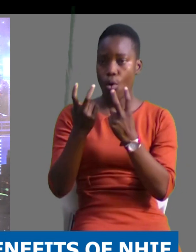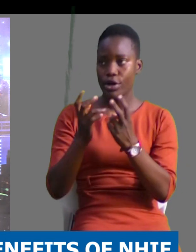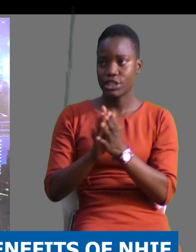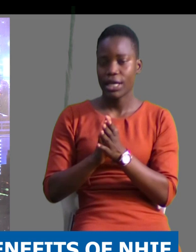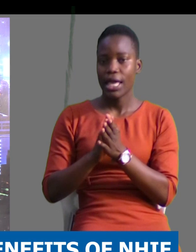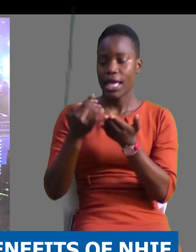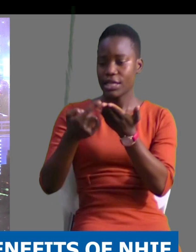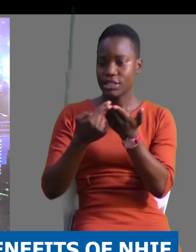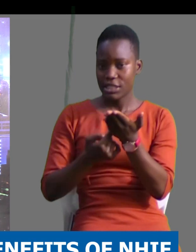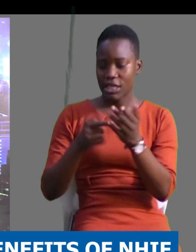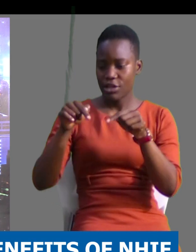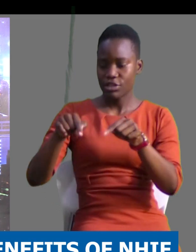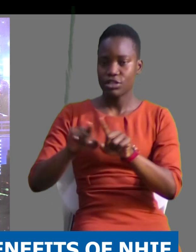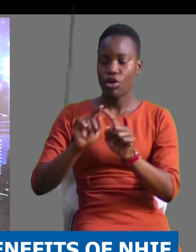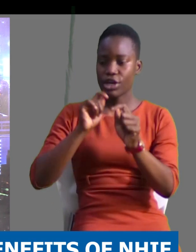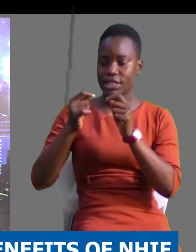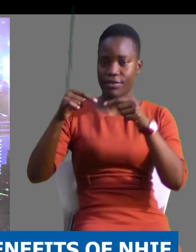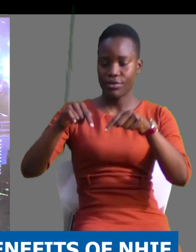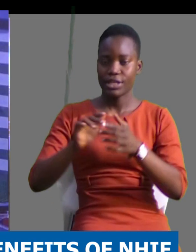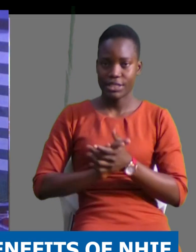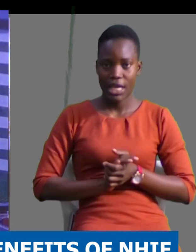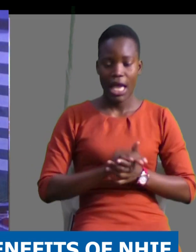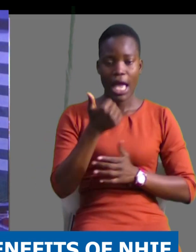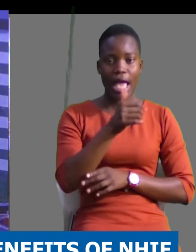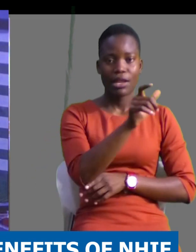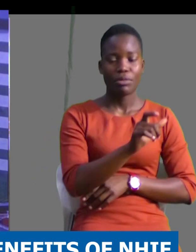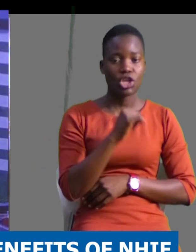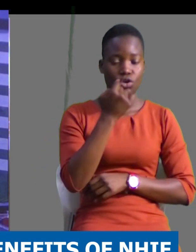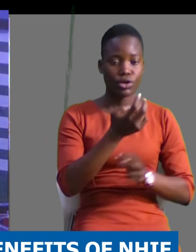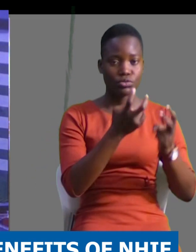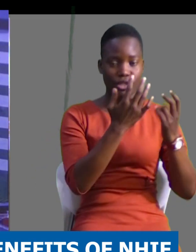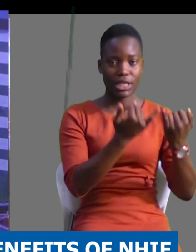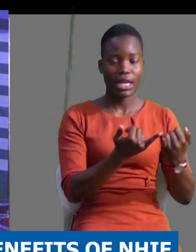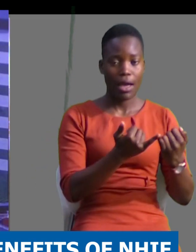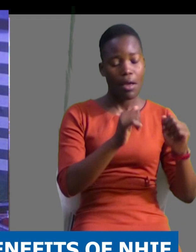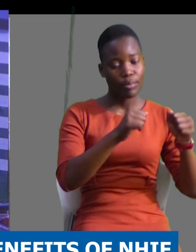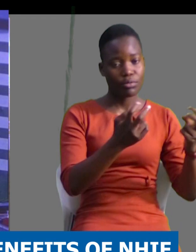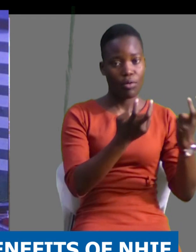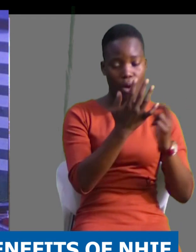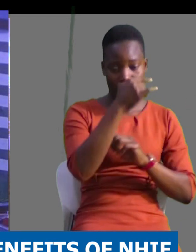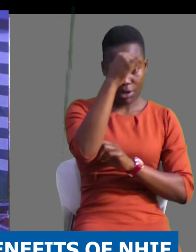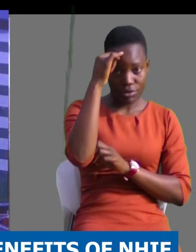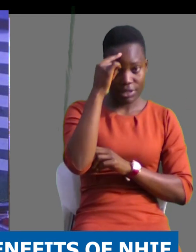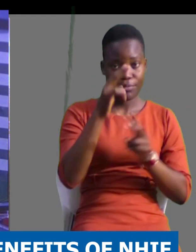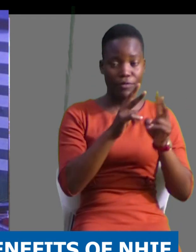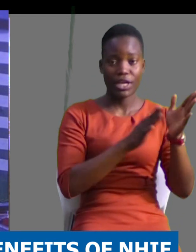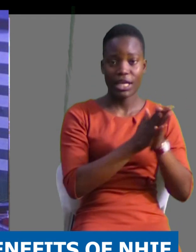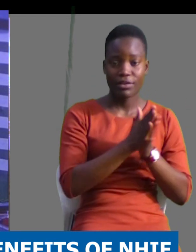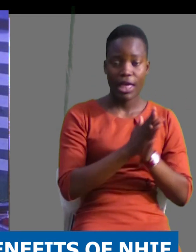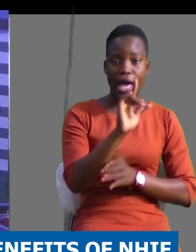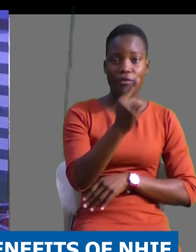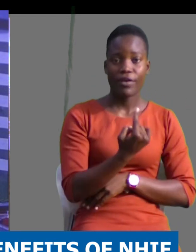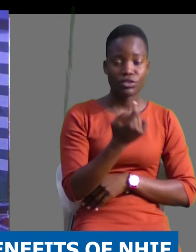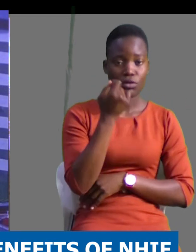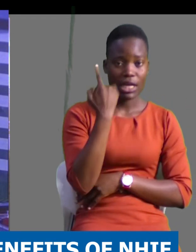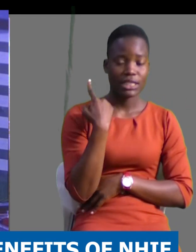continue watching this particular interview? Yes. Anybody tuned in now would be watching this because they would be